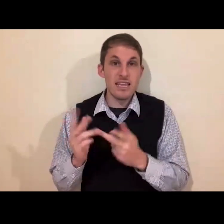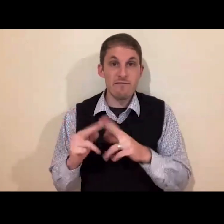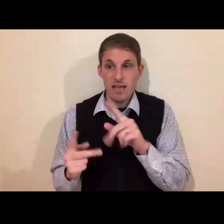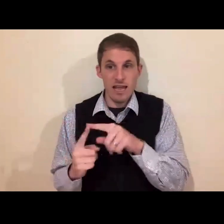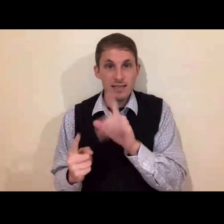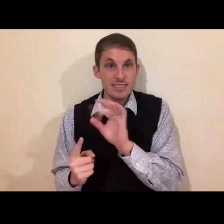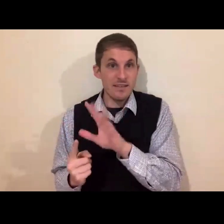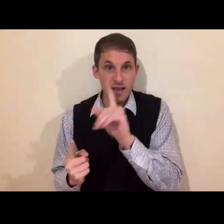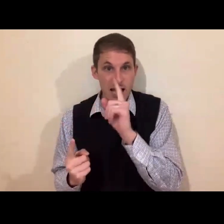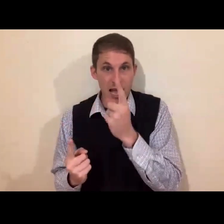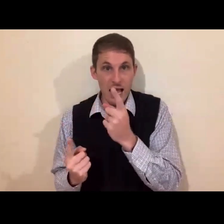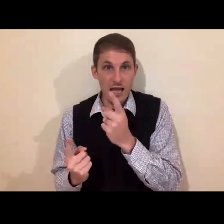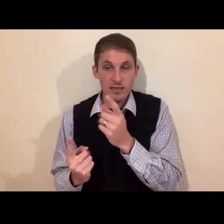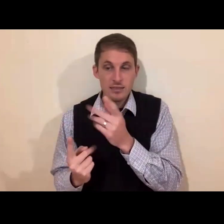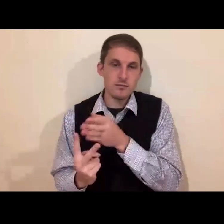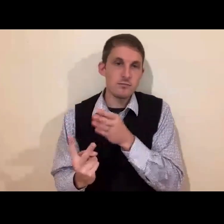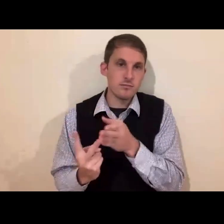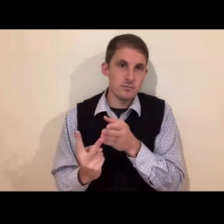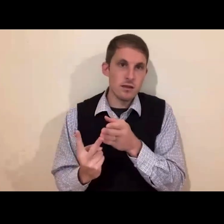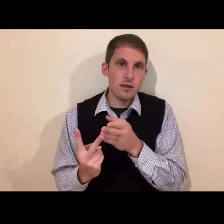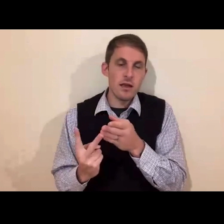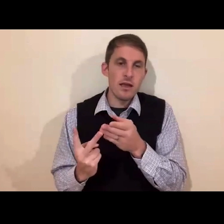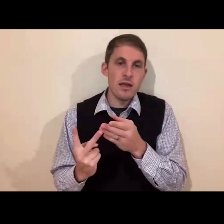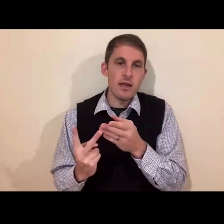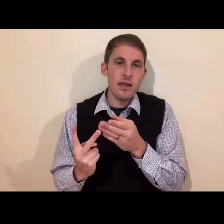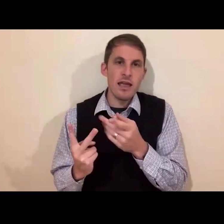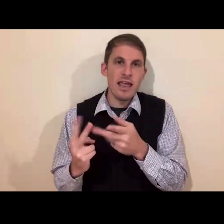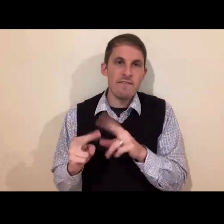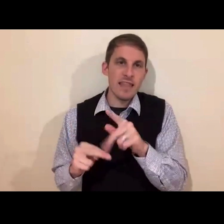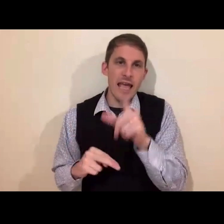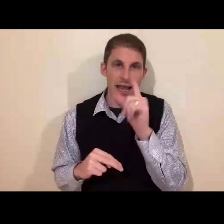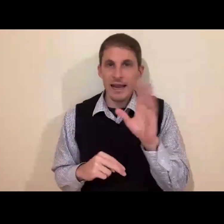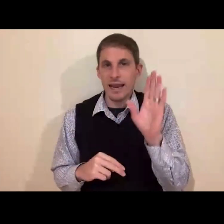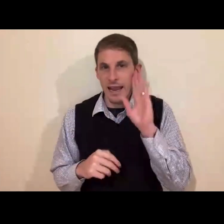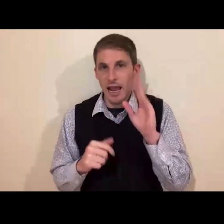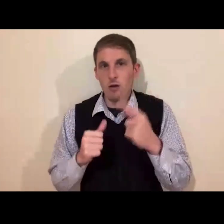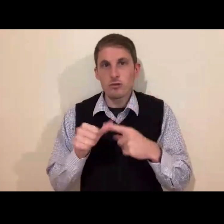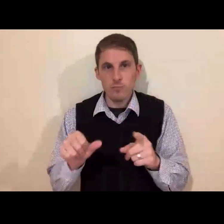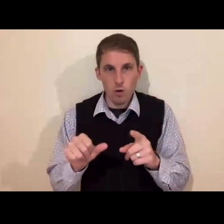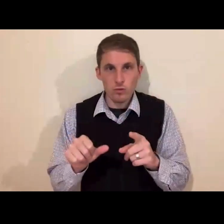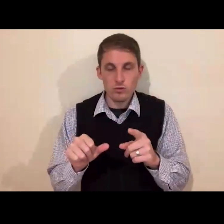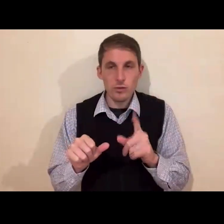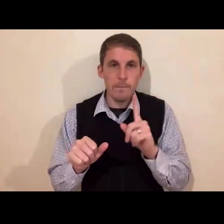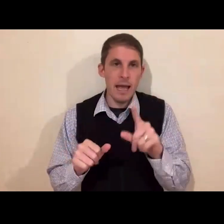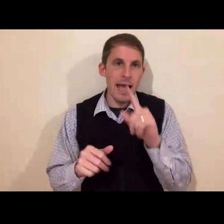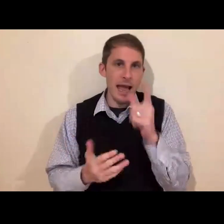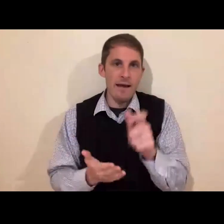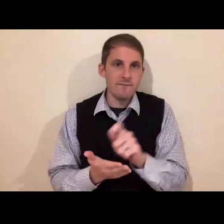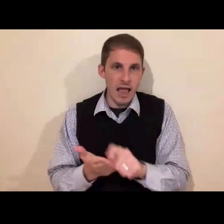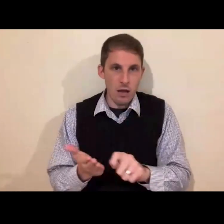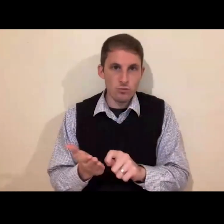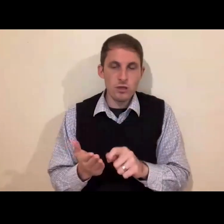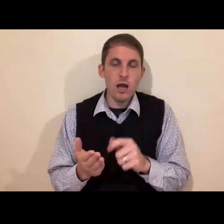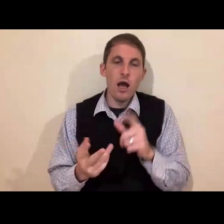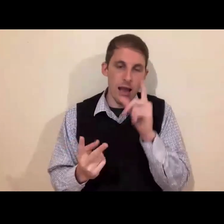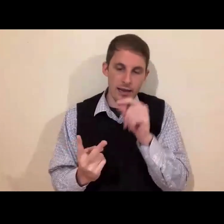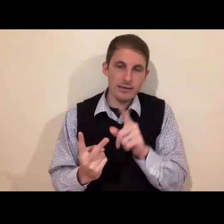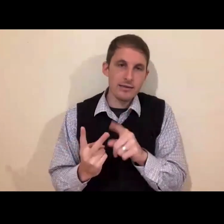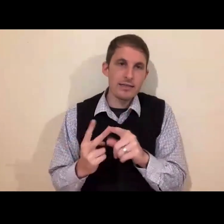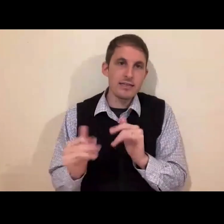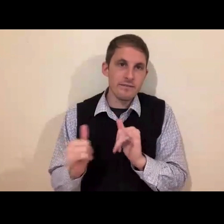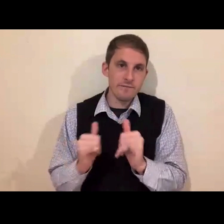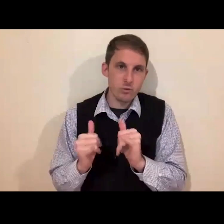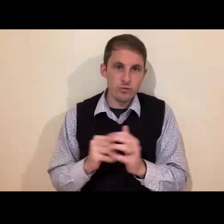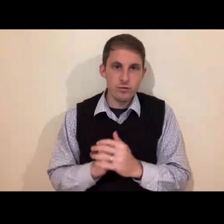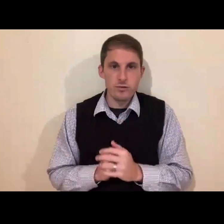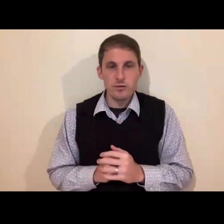themselves, but they're pretty comfortable in hearing and responding to the questions that you're asking. And that doesn't have to be